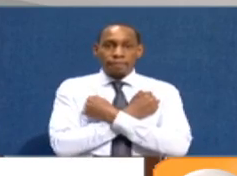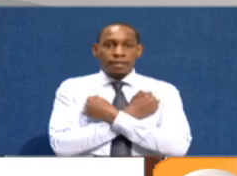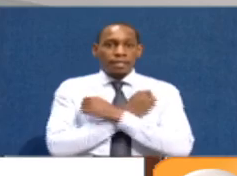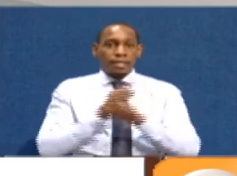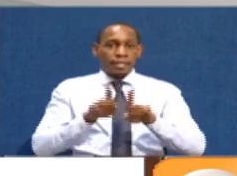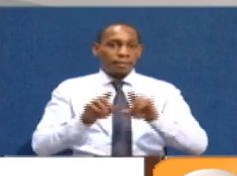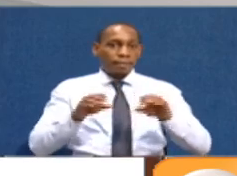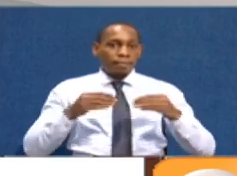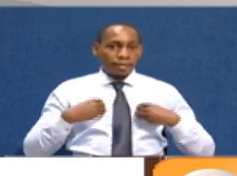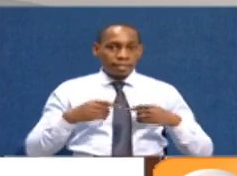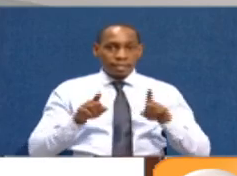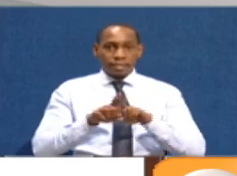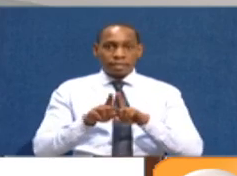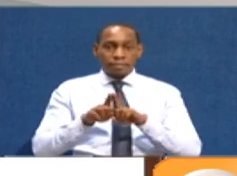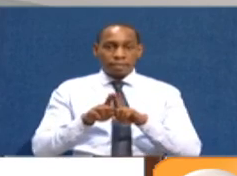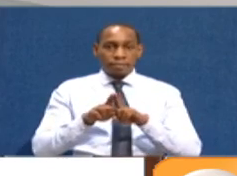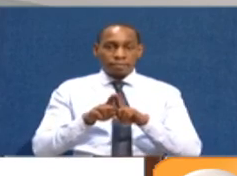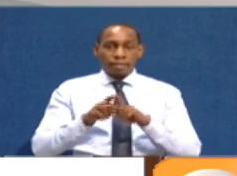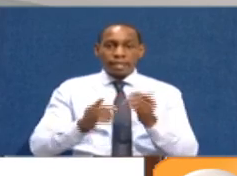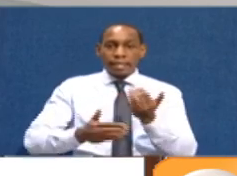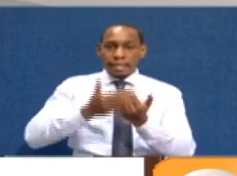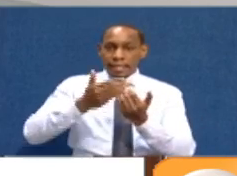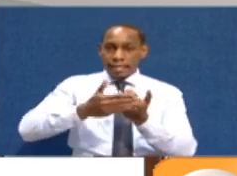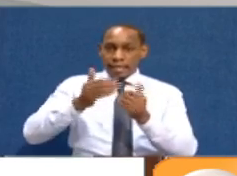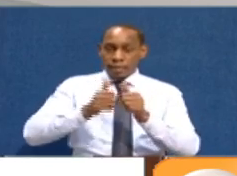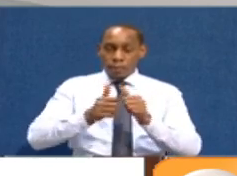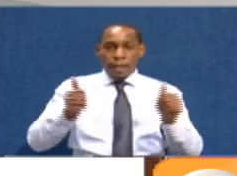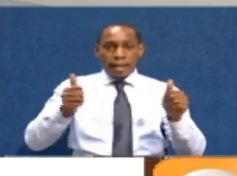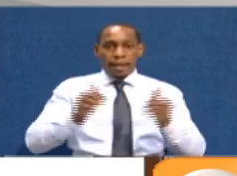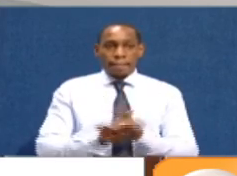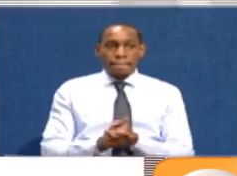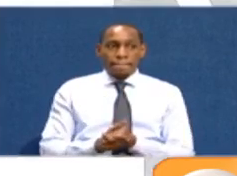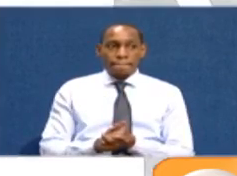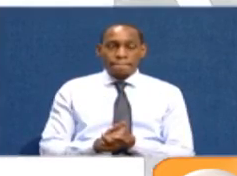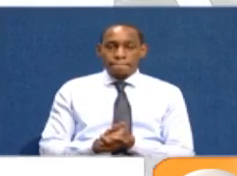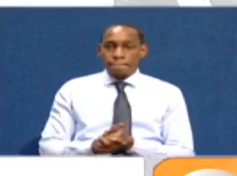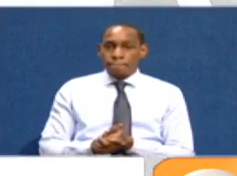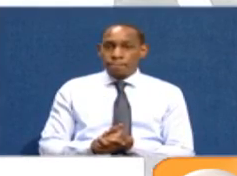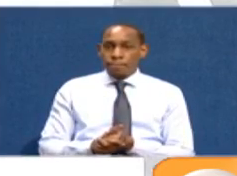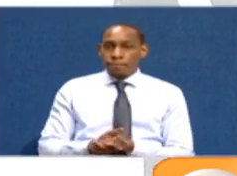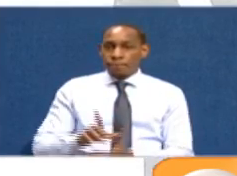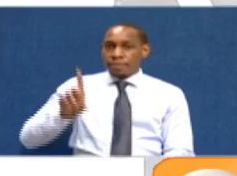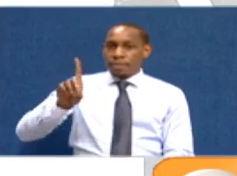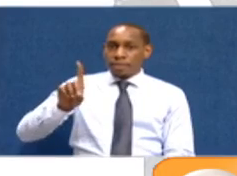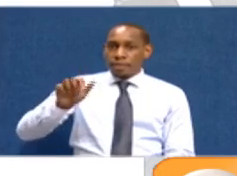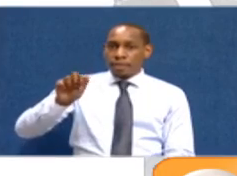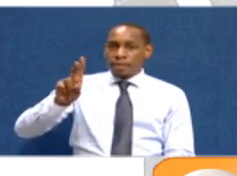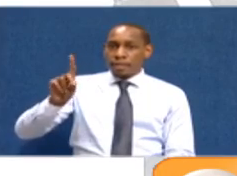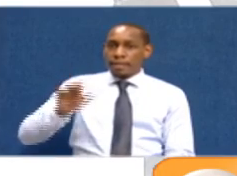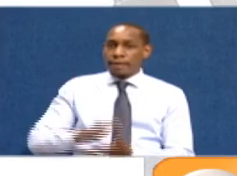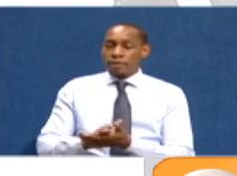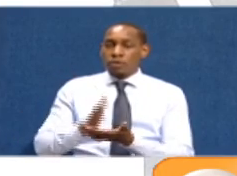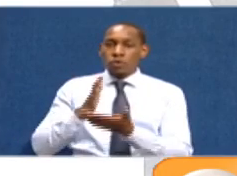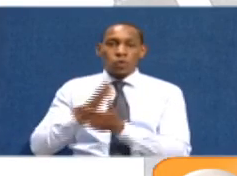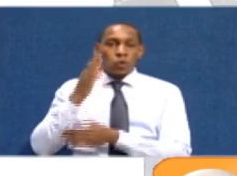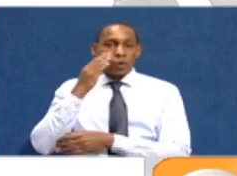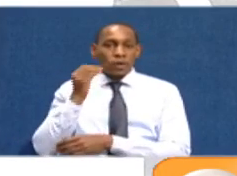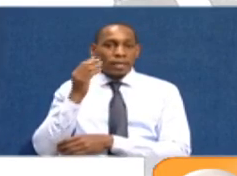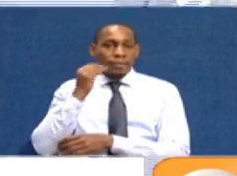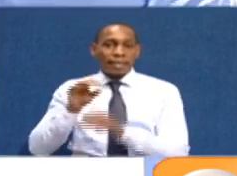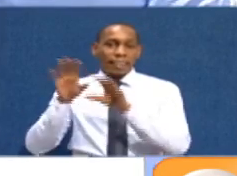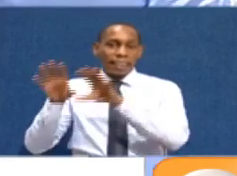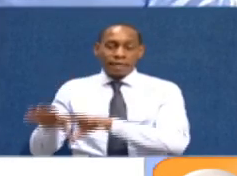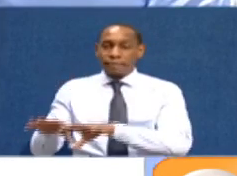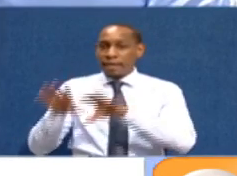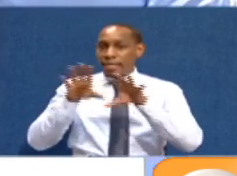grace and treat them the way that you want to be treated. Yeah. So, David, I mean, you've experienced the worst of the worst in